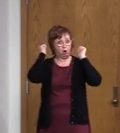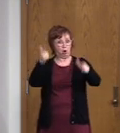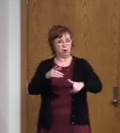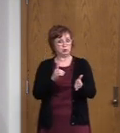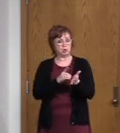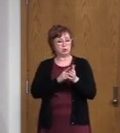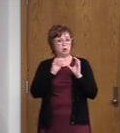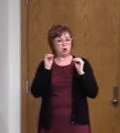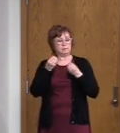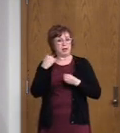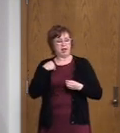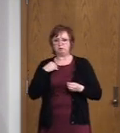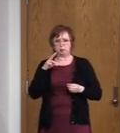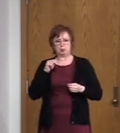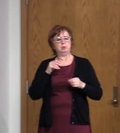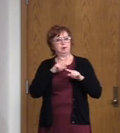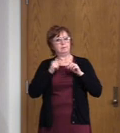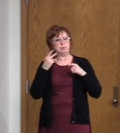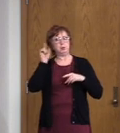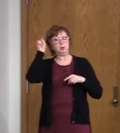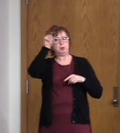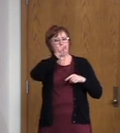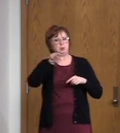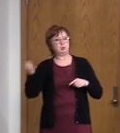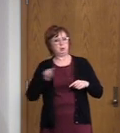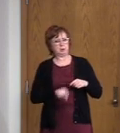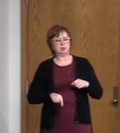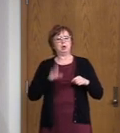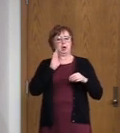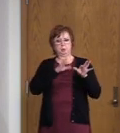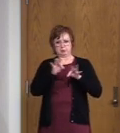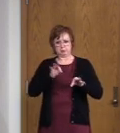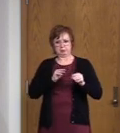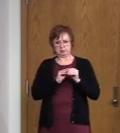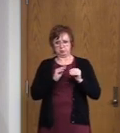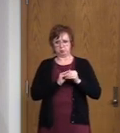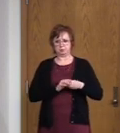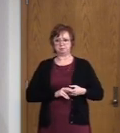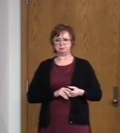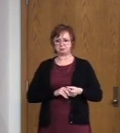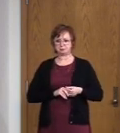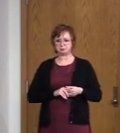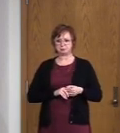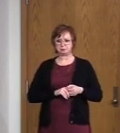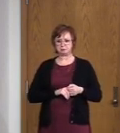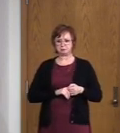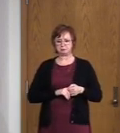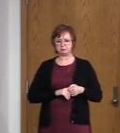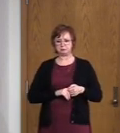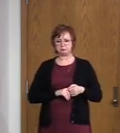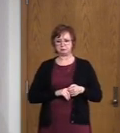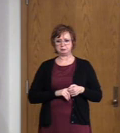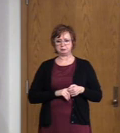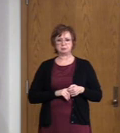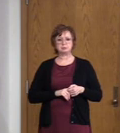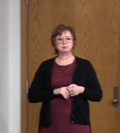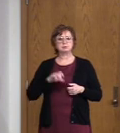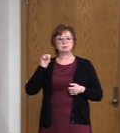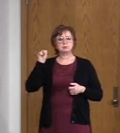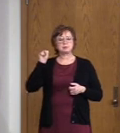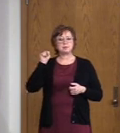the table on the bottom gives you an idea of what the distribution looks like for mass immunization, the drive-through clinics and mobile clinics that the Saskatchewan